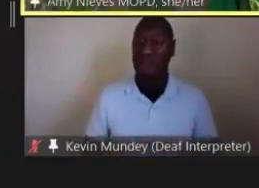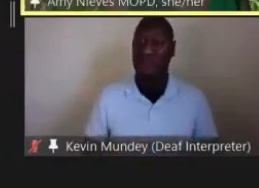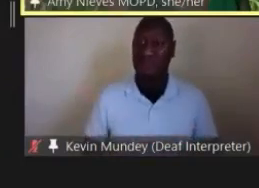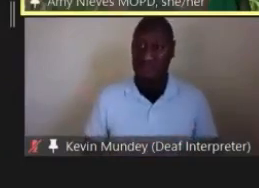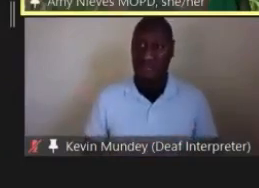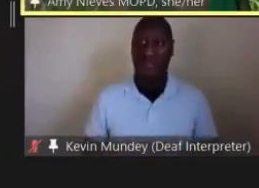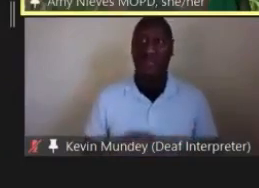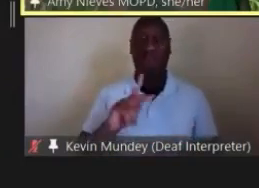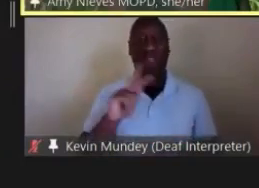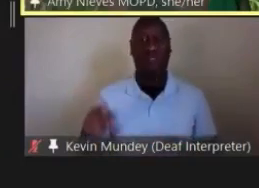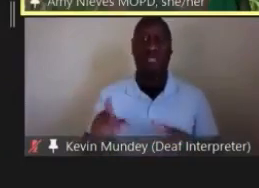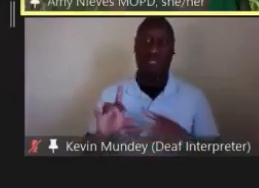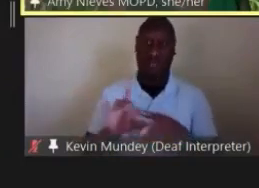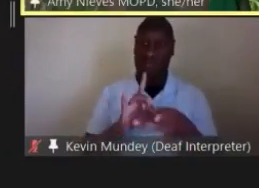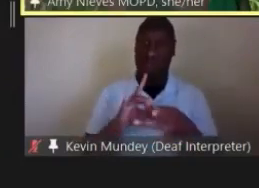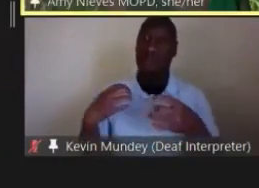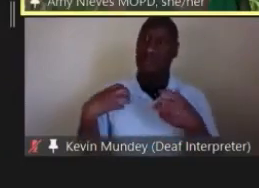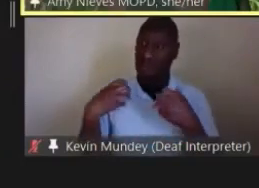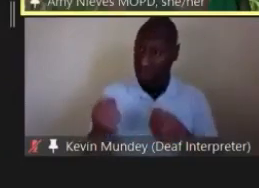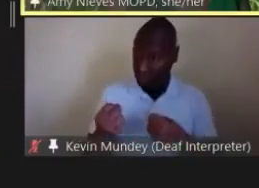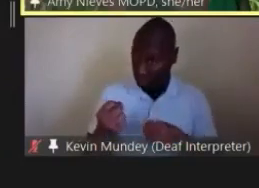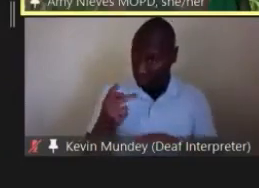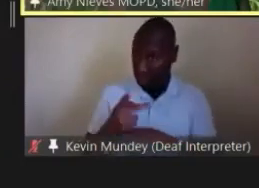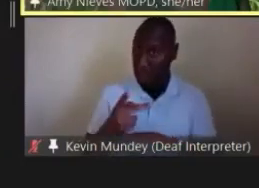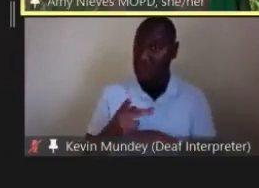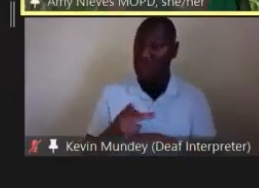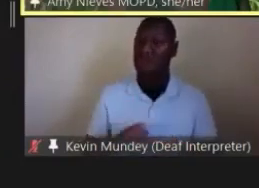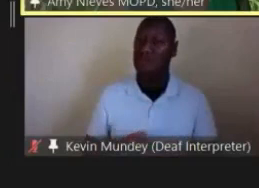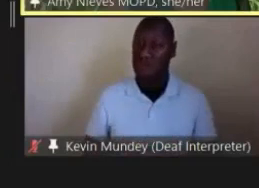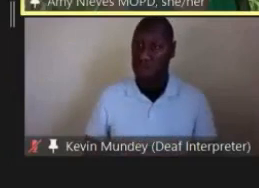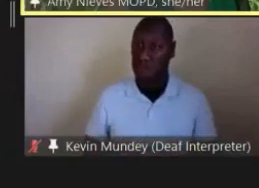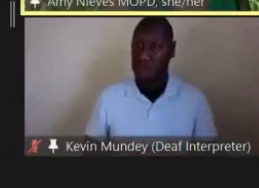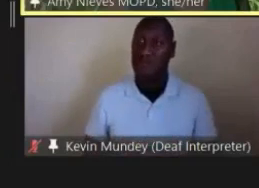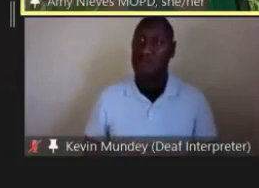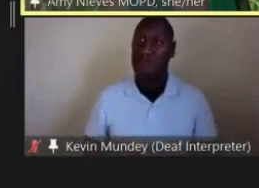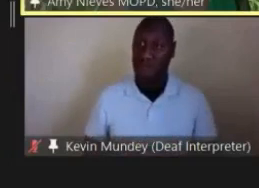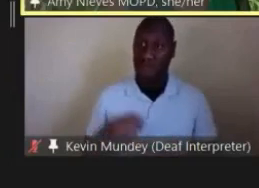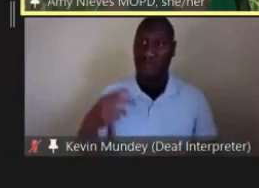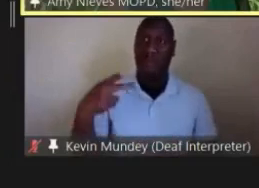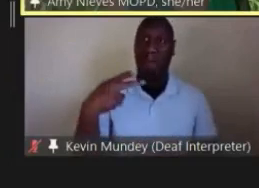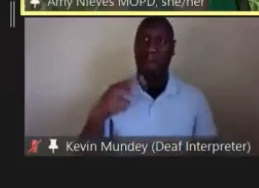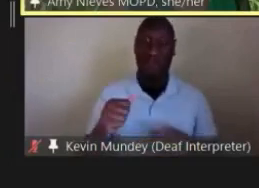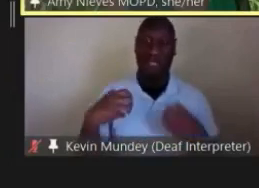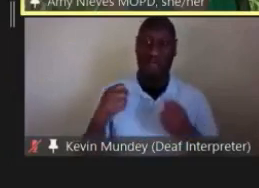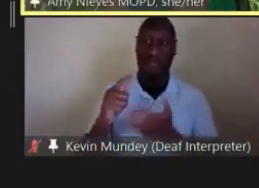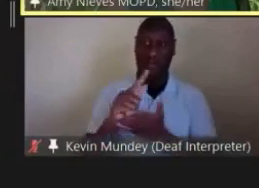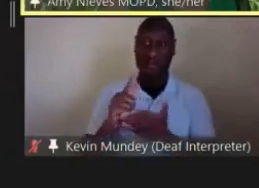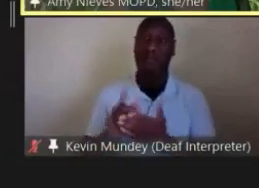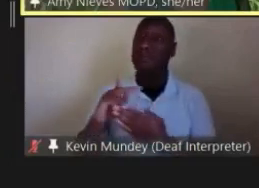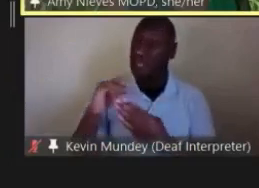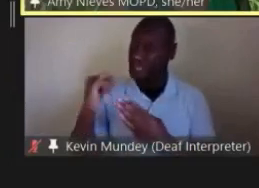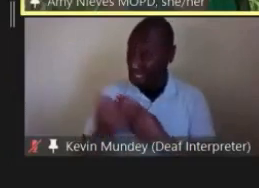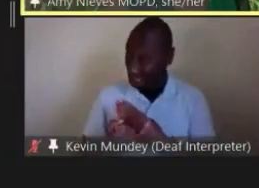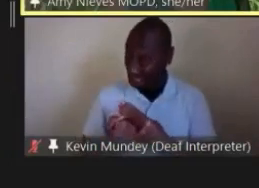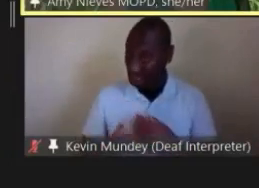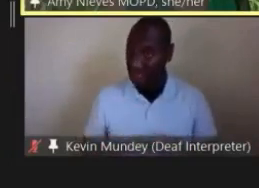Coordinated Healthcare, the Pennsylvania Health Law Project, Liberty Resources,